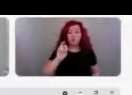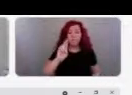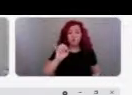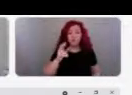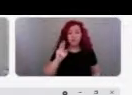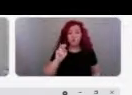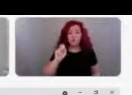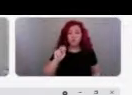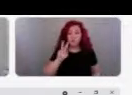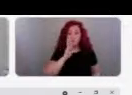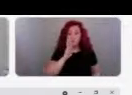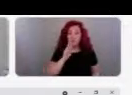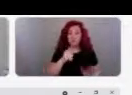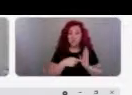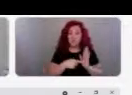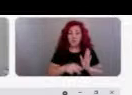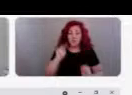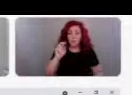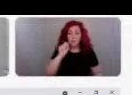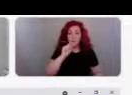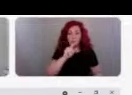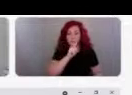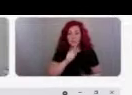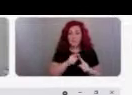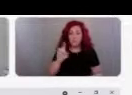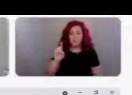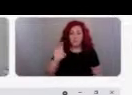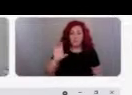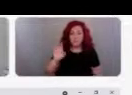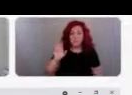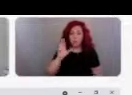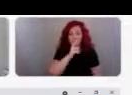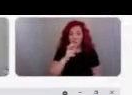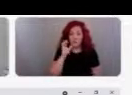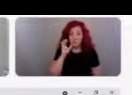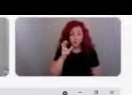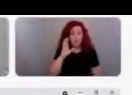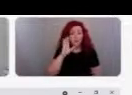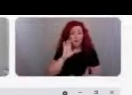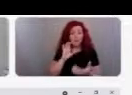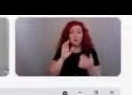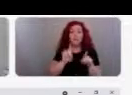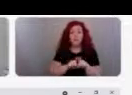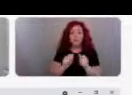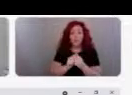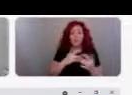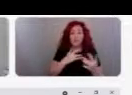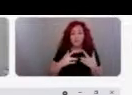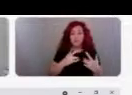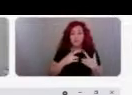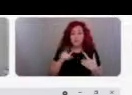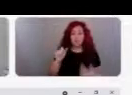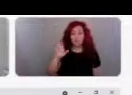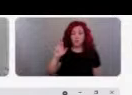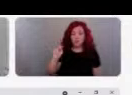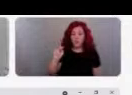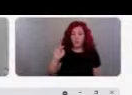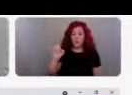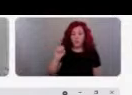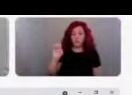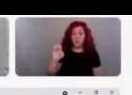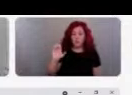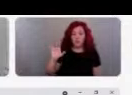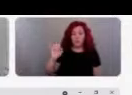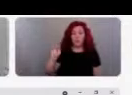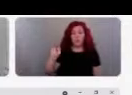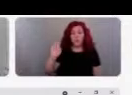speaking this morning to represent north scottsdale from dc ranch i agree with the concerns of lori gray joe juncker nancy ordowski and craig steven as